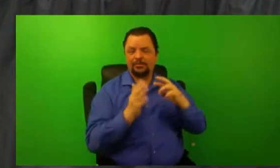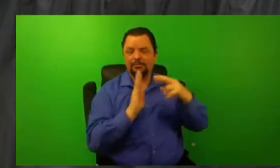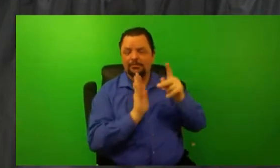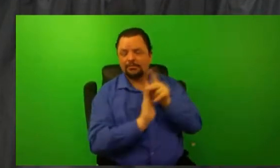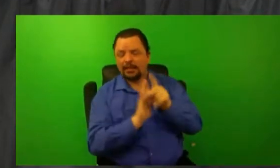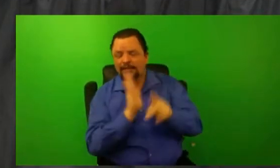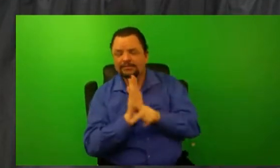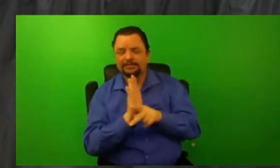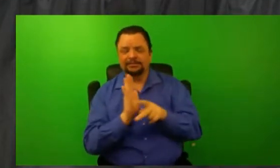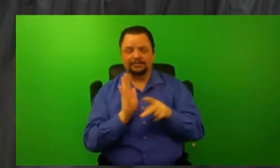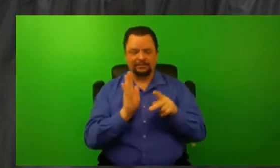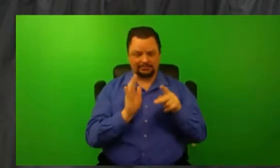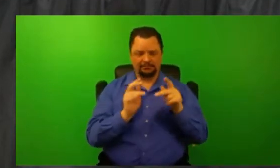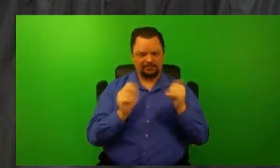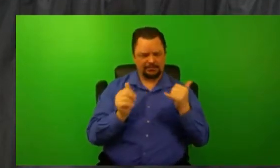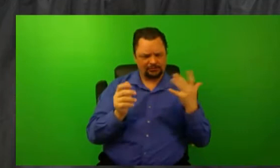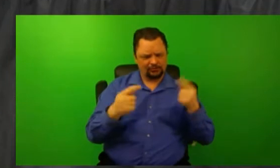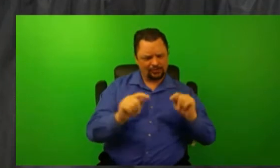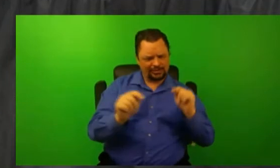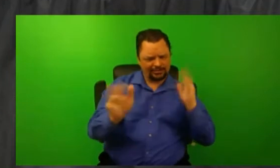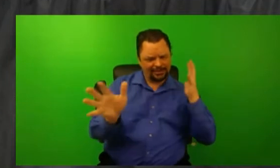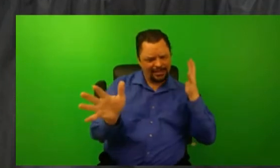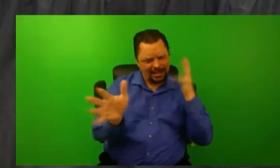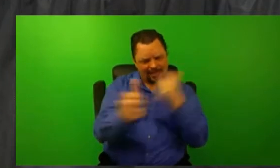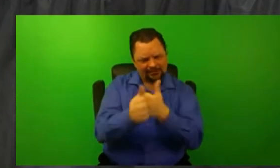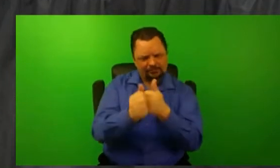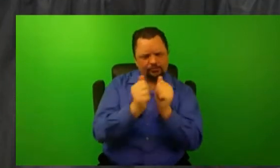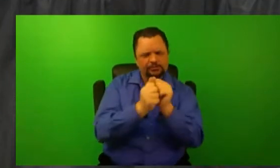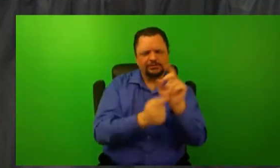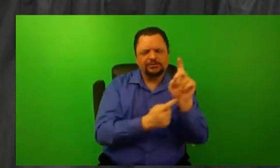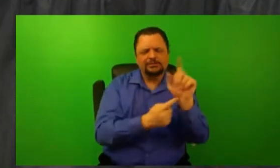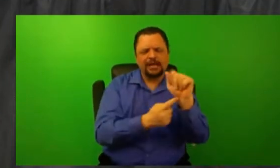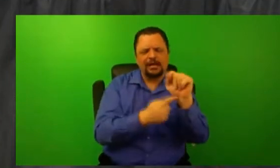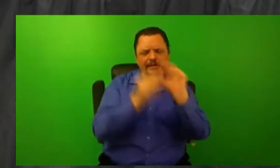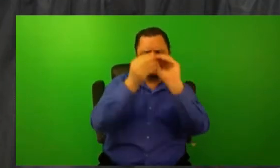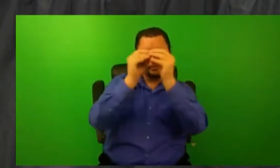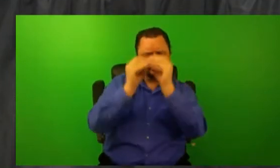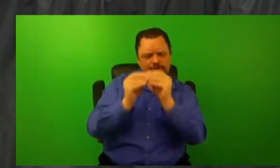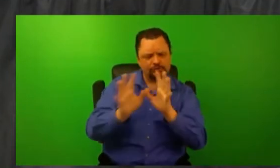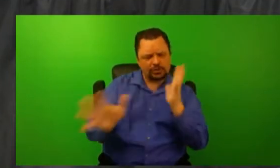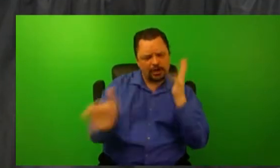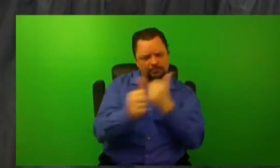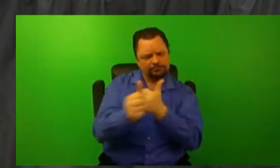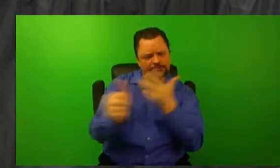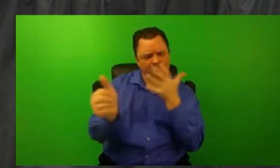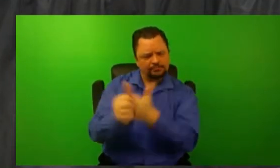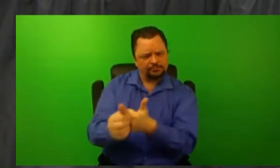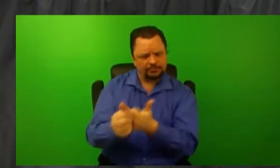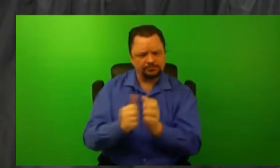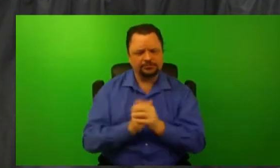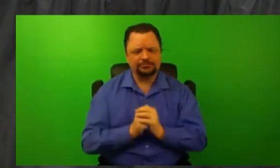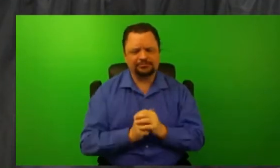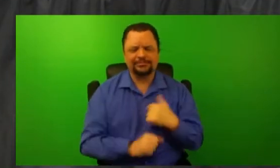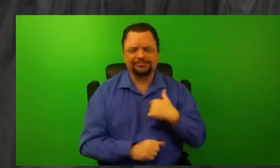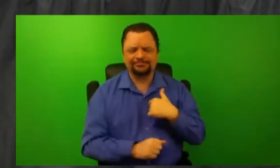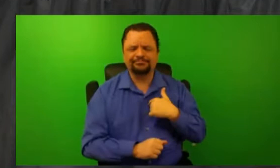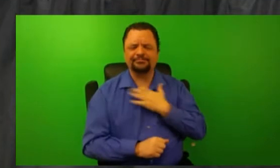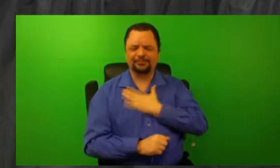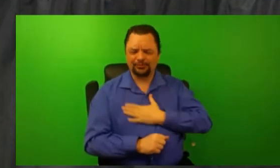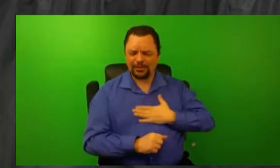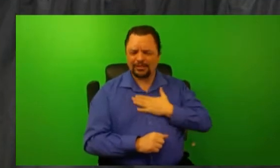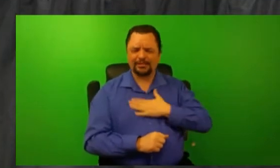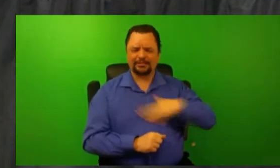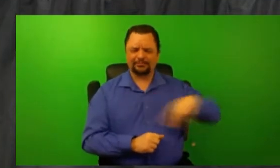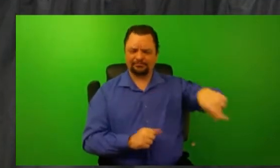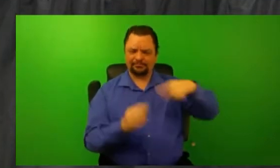with data. And I just want to say how much I appreciate our public health staff, how hard